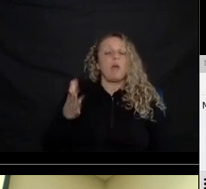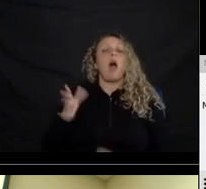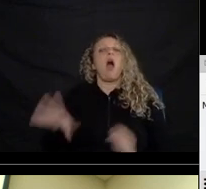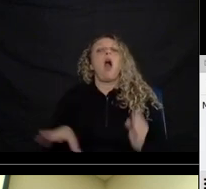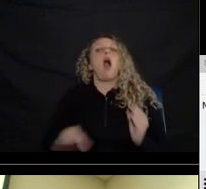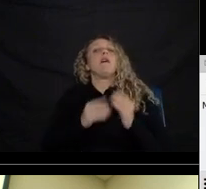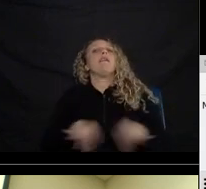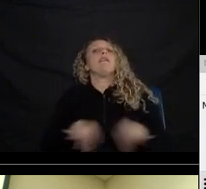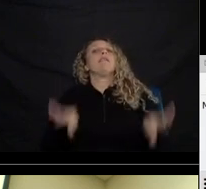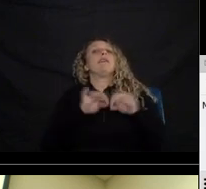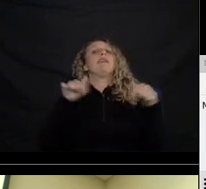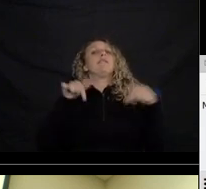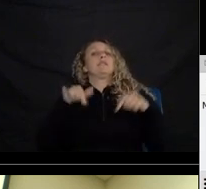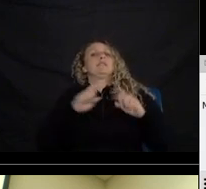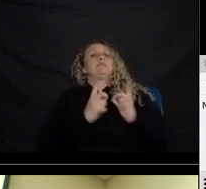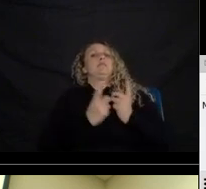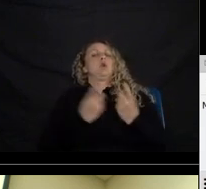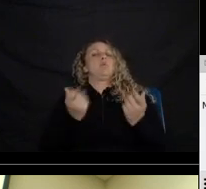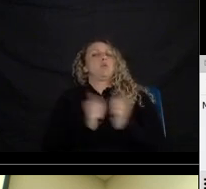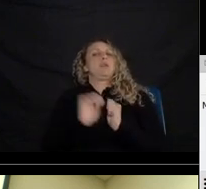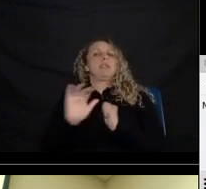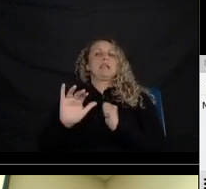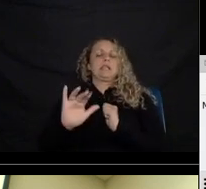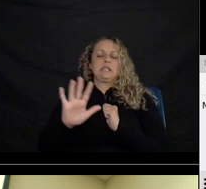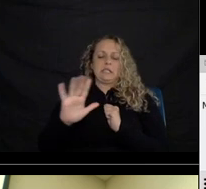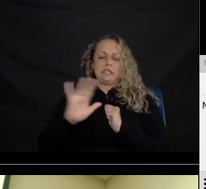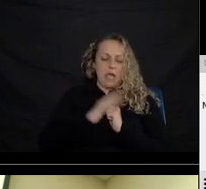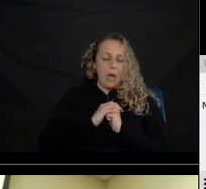additional value to the department with his